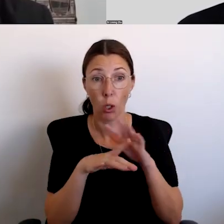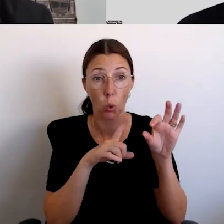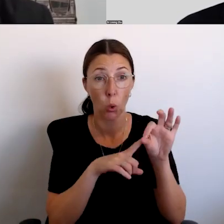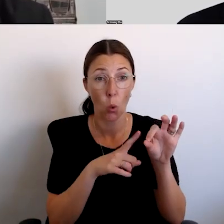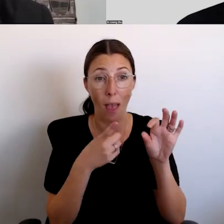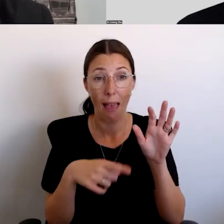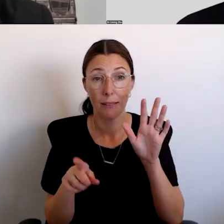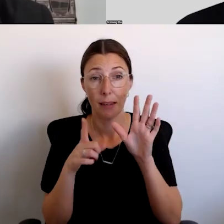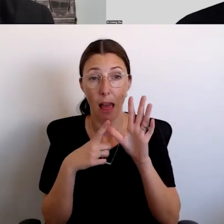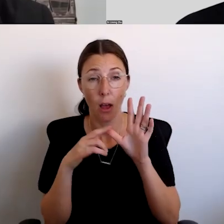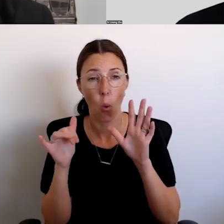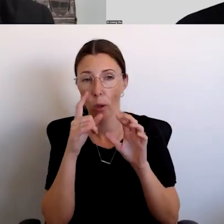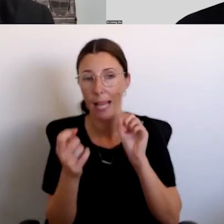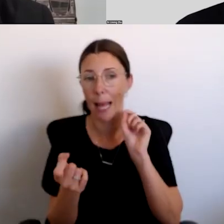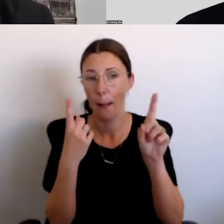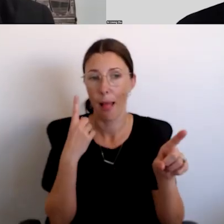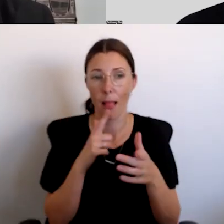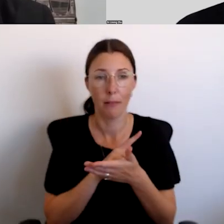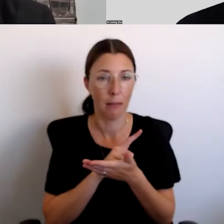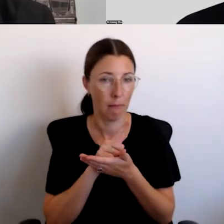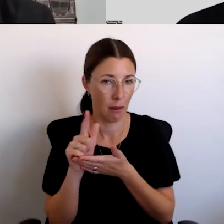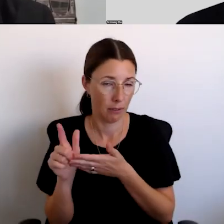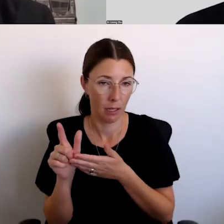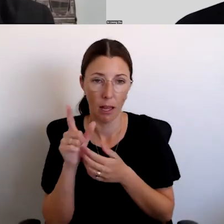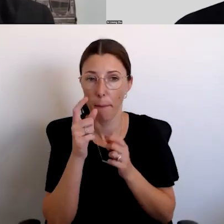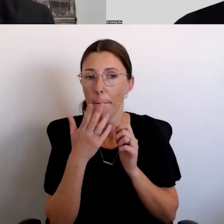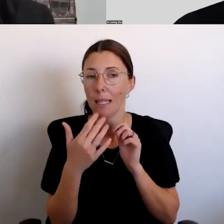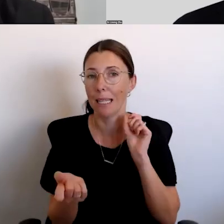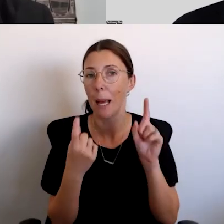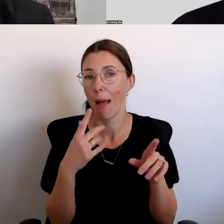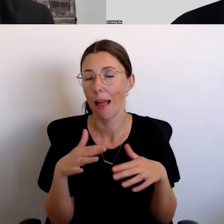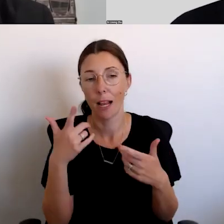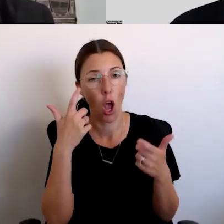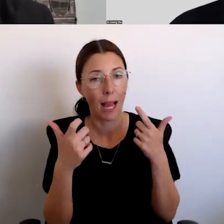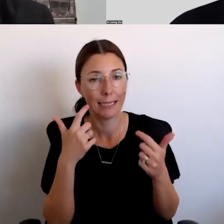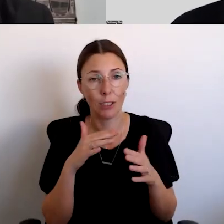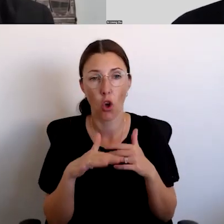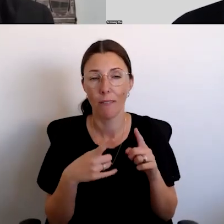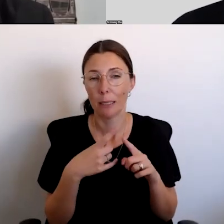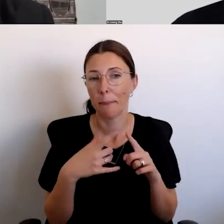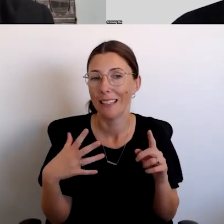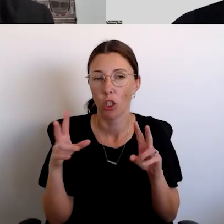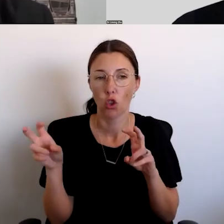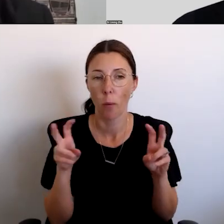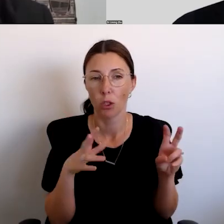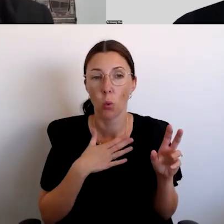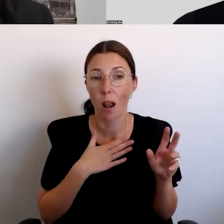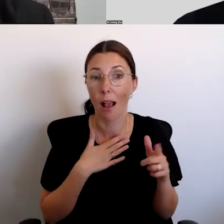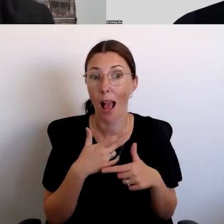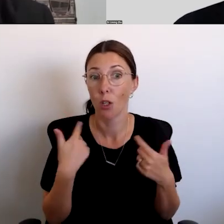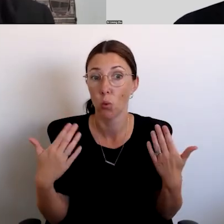can email us after this session with any ideas you've had of particular topics you'd like us to cover in the generative AI